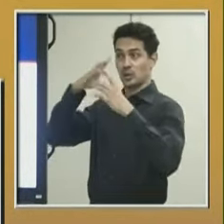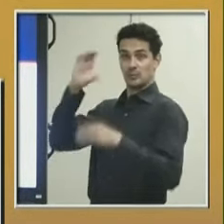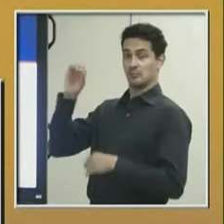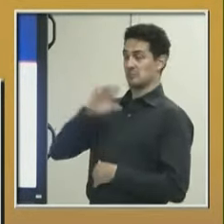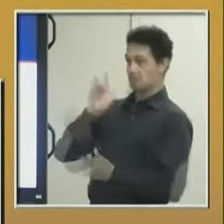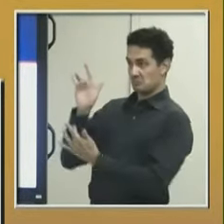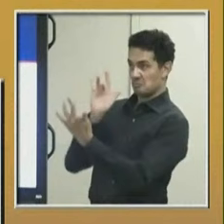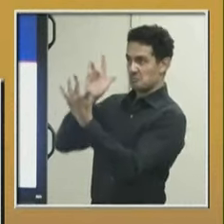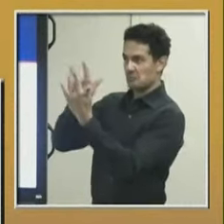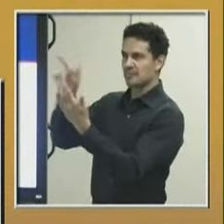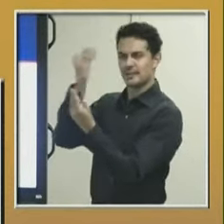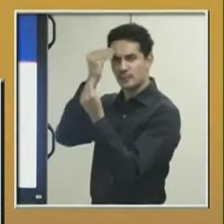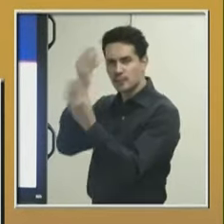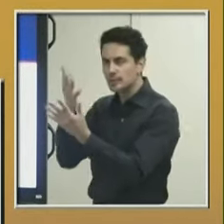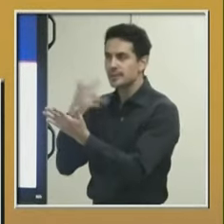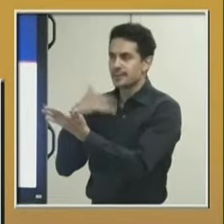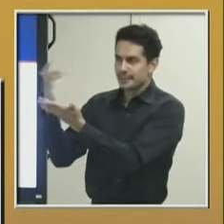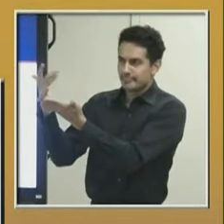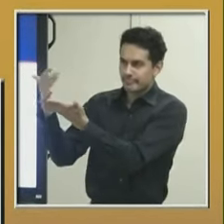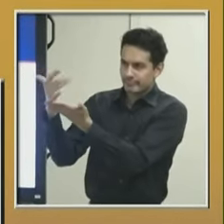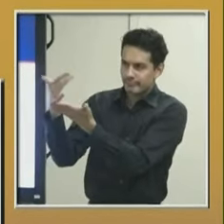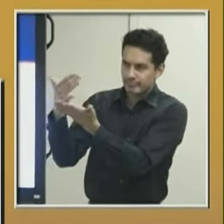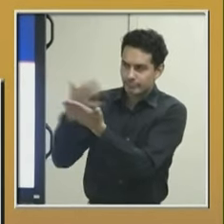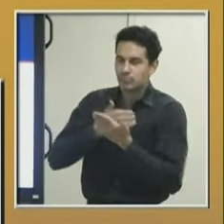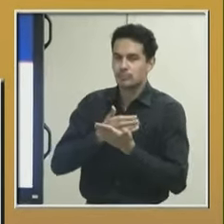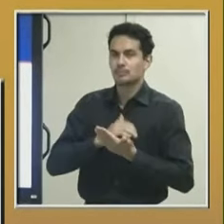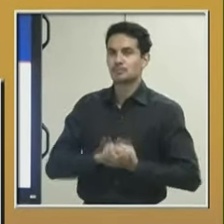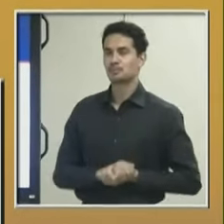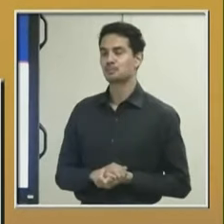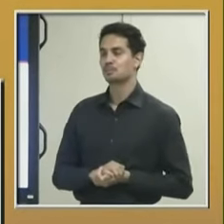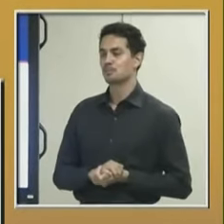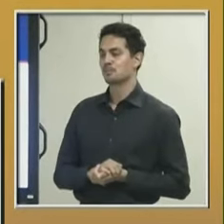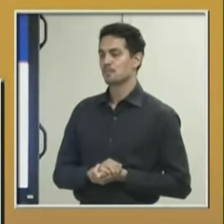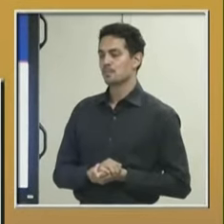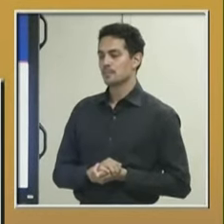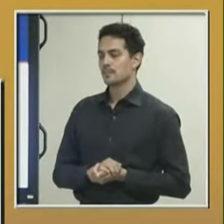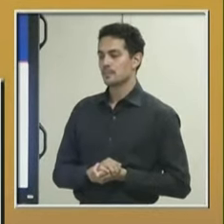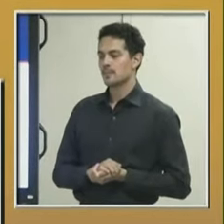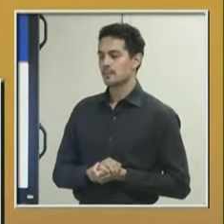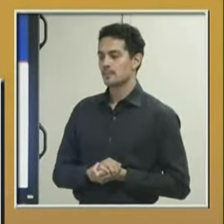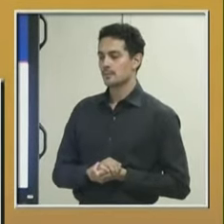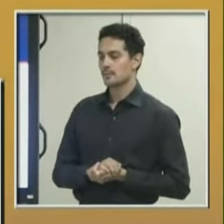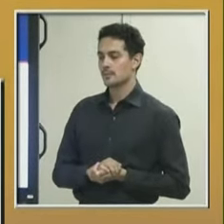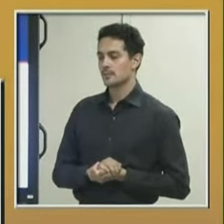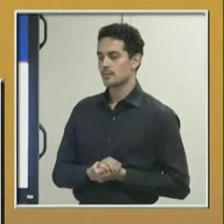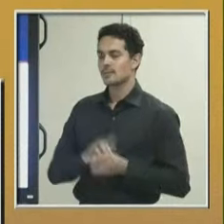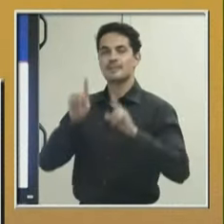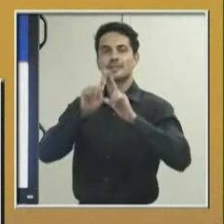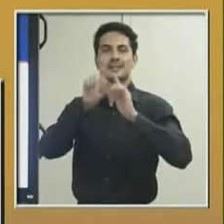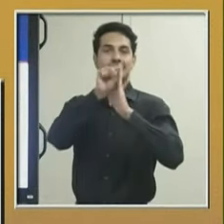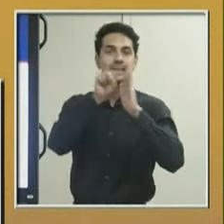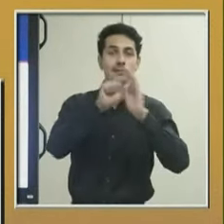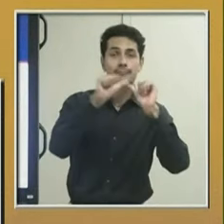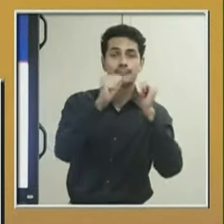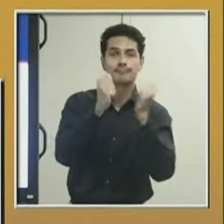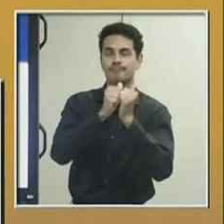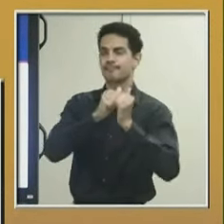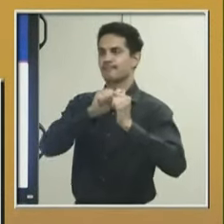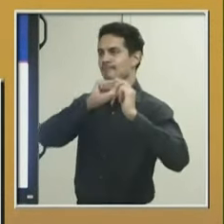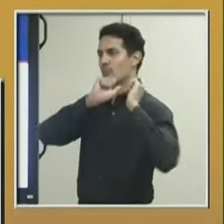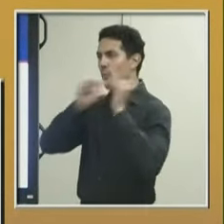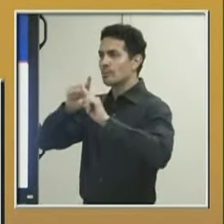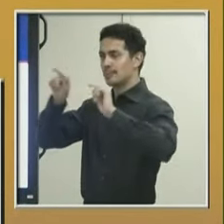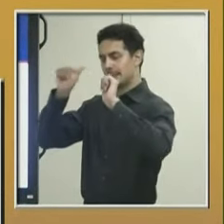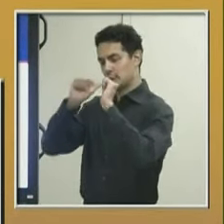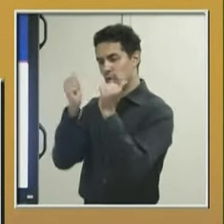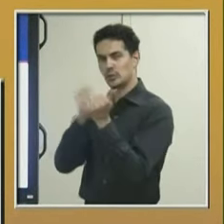gathered information with them as well as all of the state agencies and other agencies or